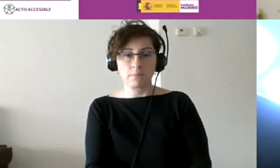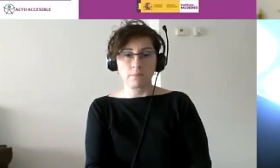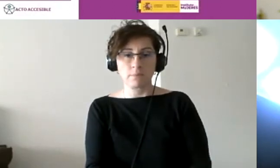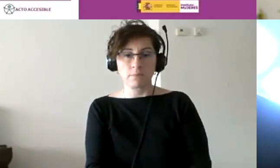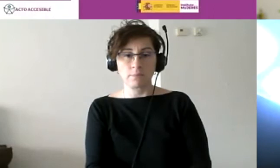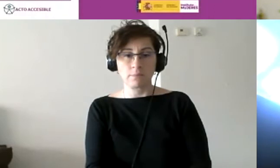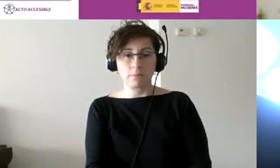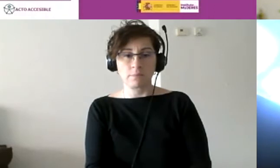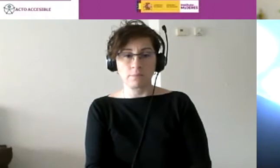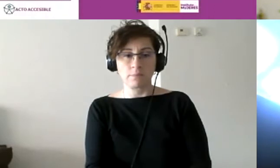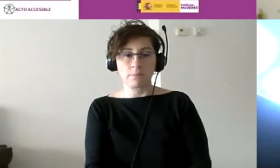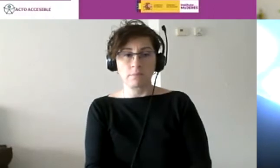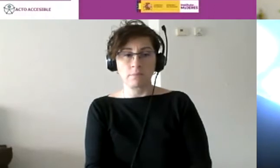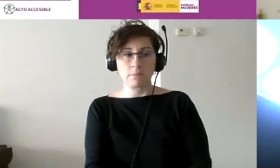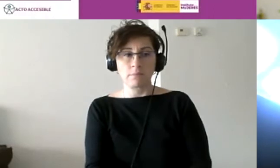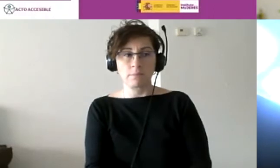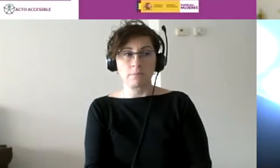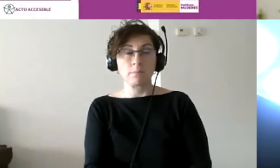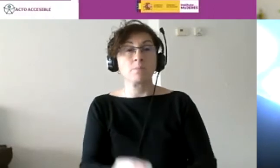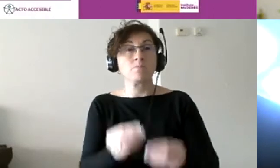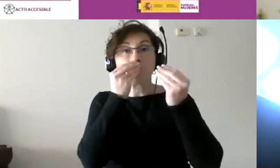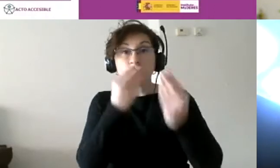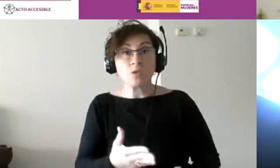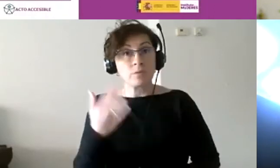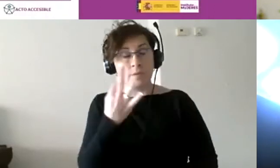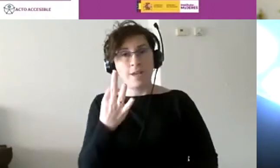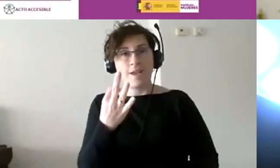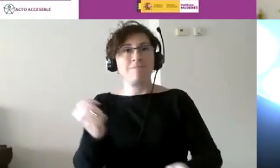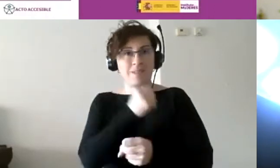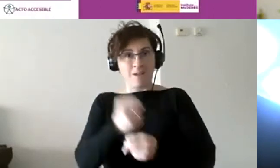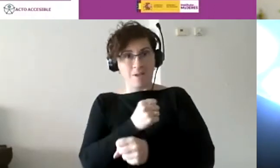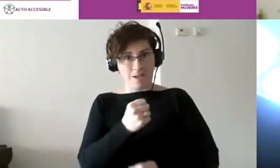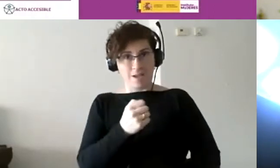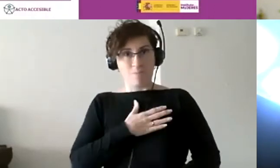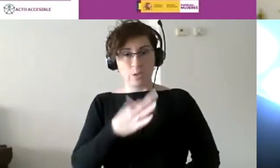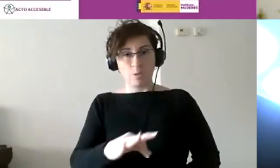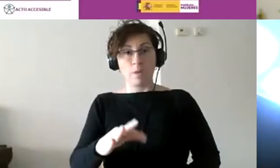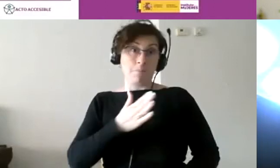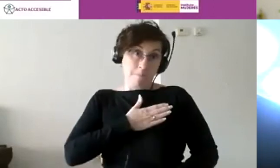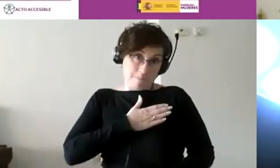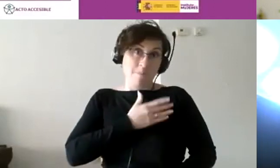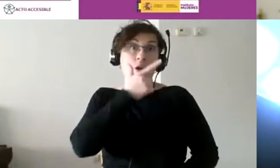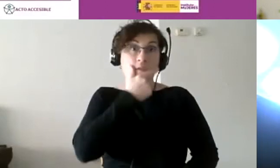me, it's easier because I speak several languages, but I don't speak Dutch, and my family don't speak Dutch.